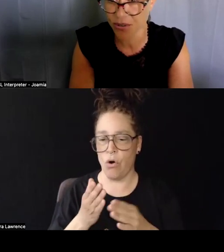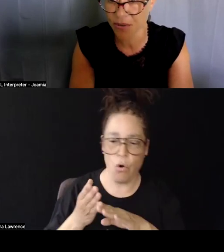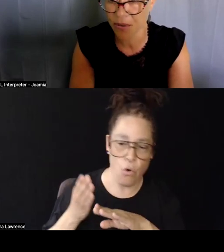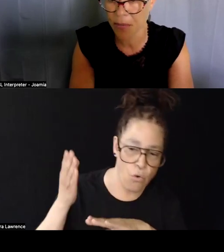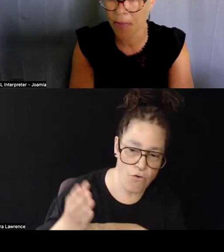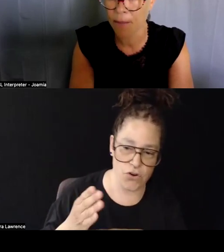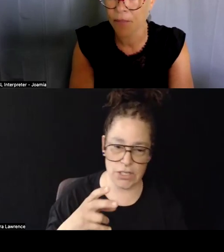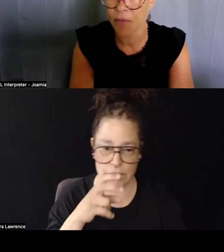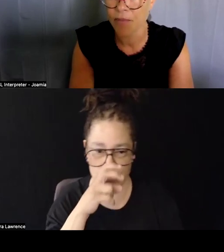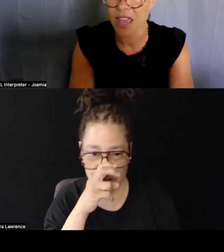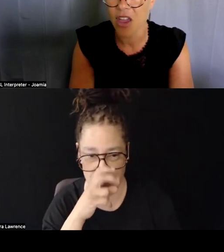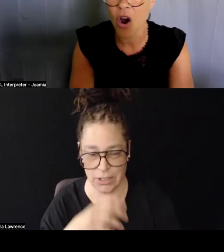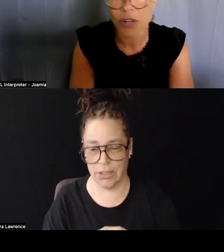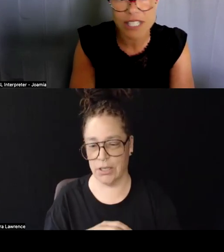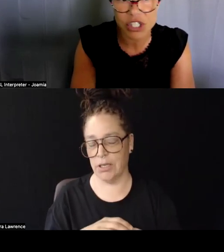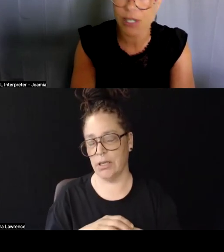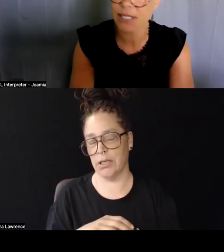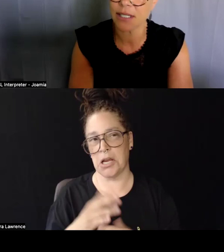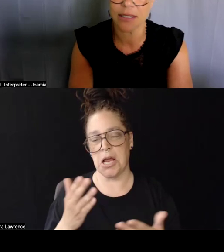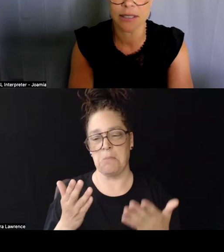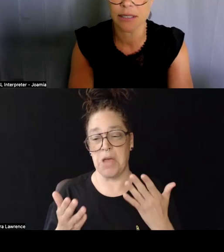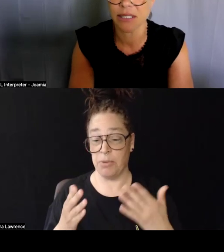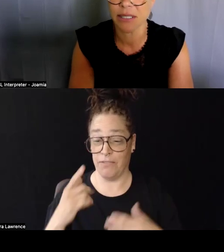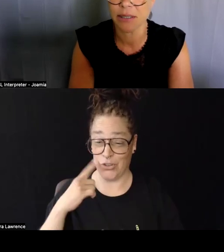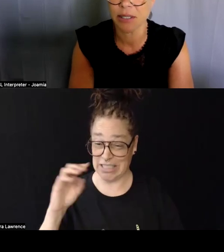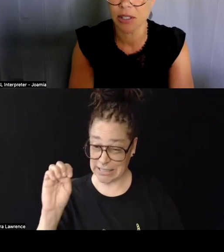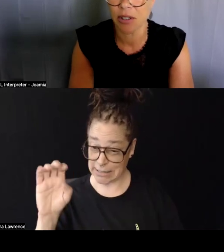teachers being overly strict.